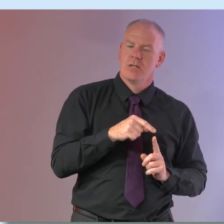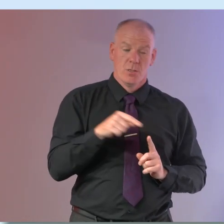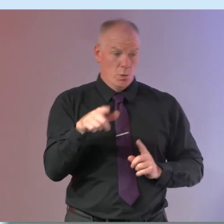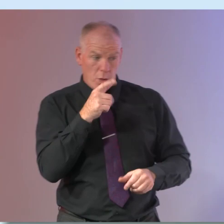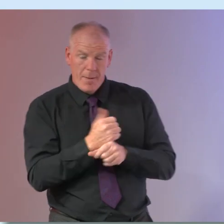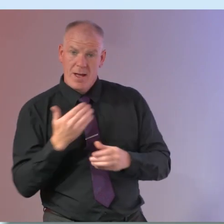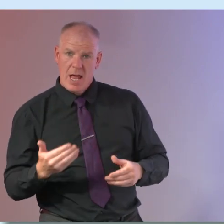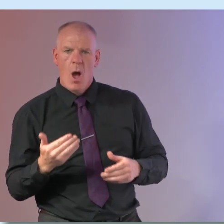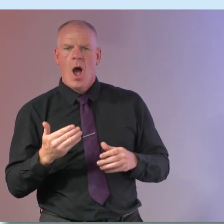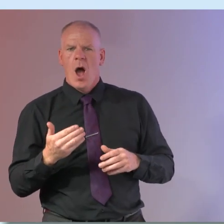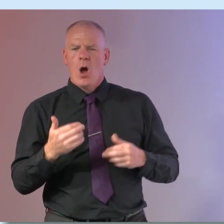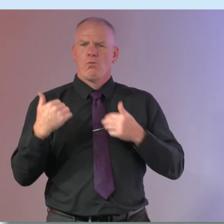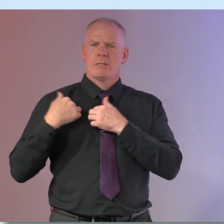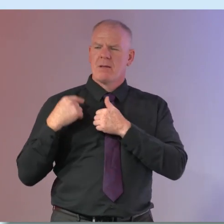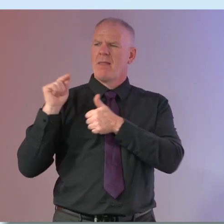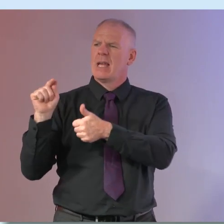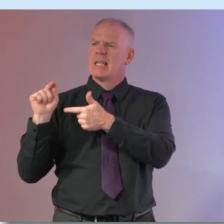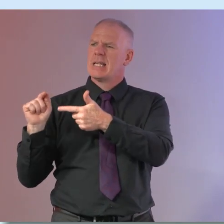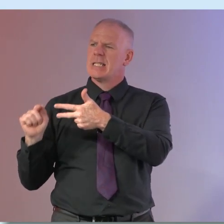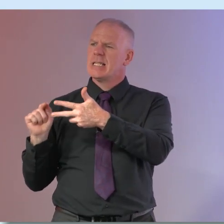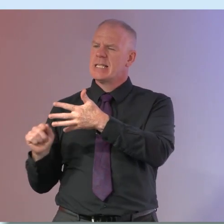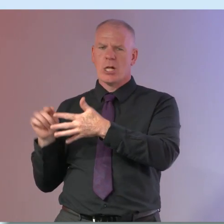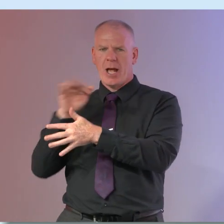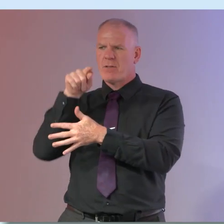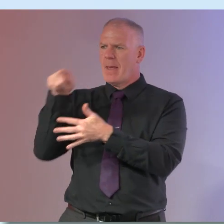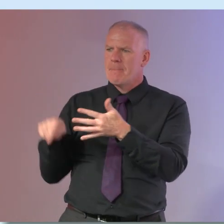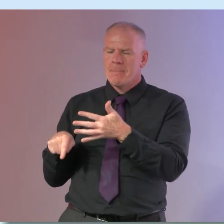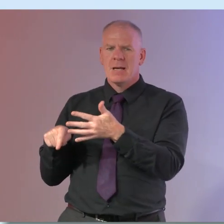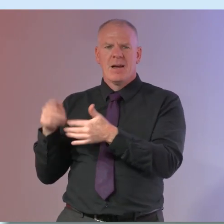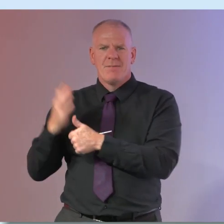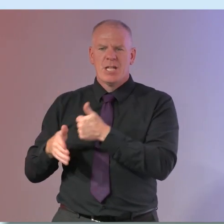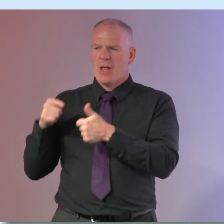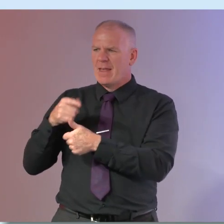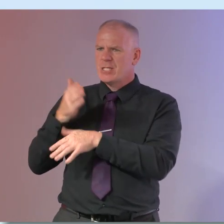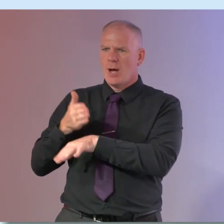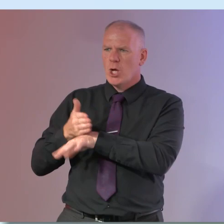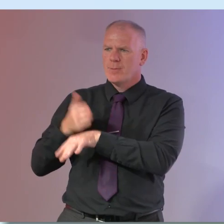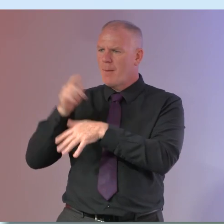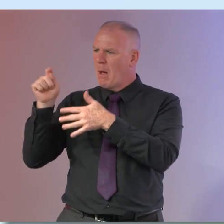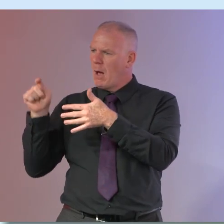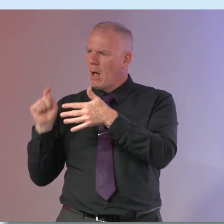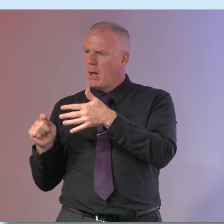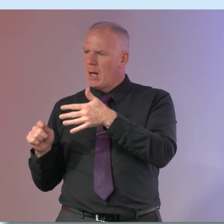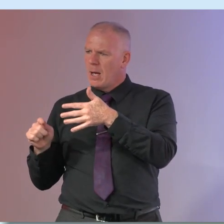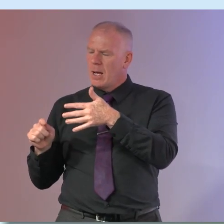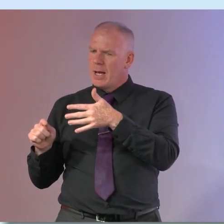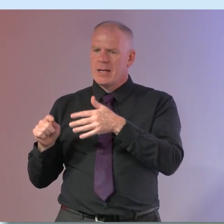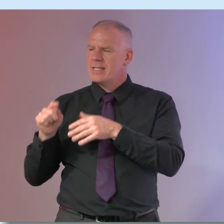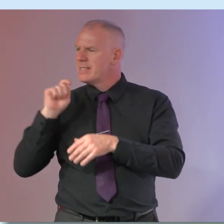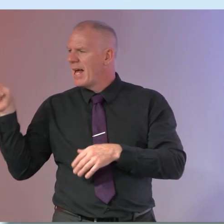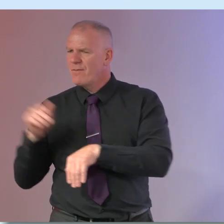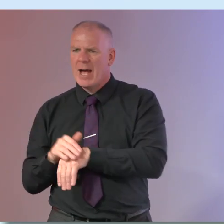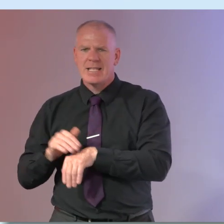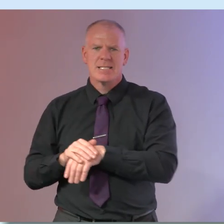i think oh and you're responsible for this person and this person and this person and making sure this gets done and this gets done and this gets done and where would you say what would you say to your friend